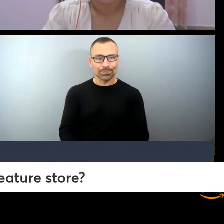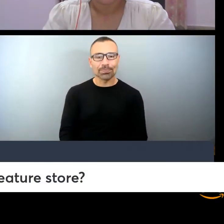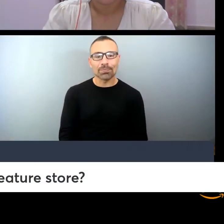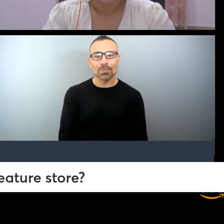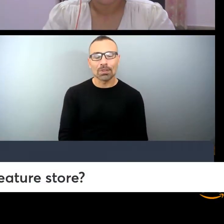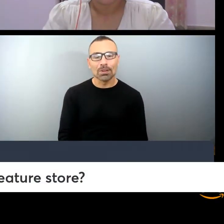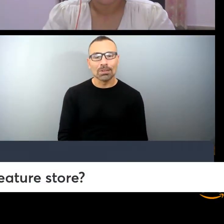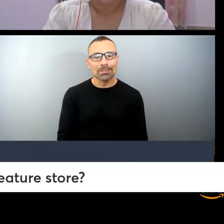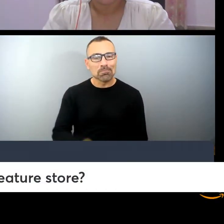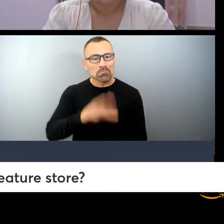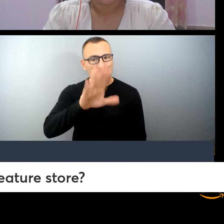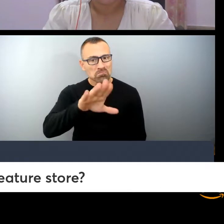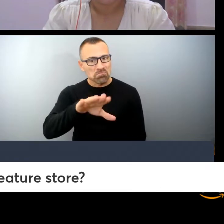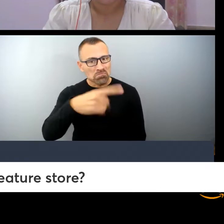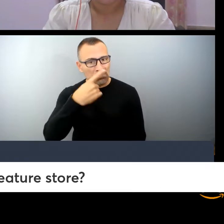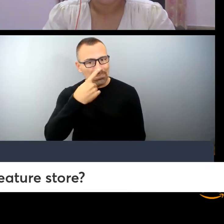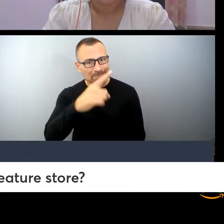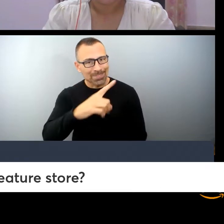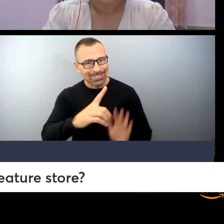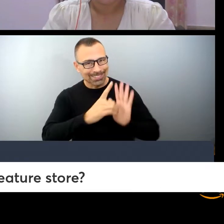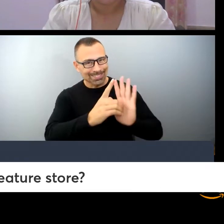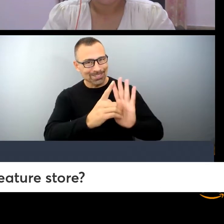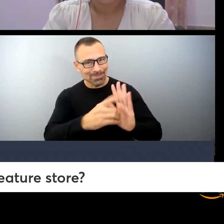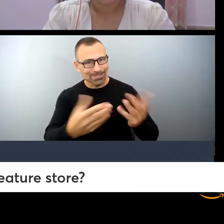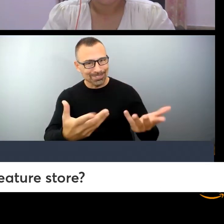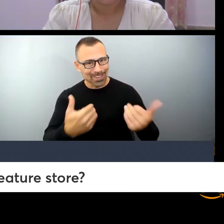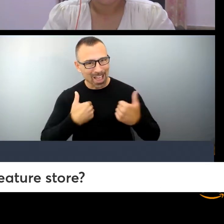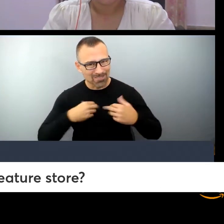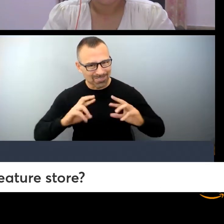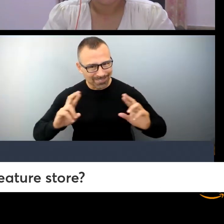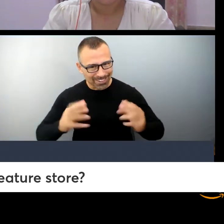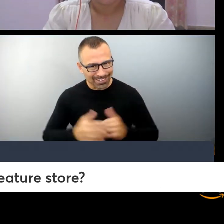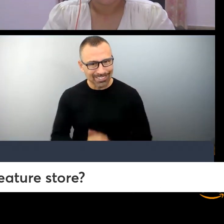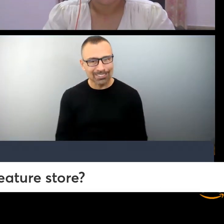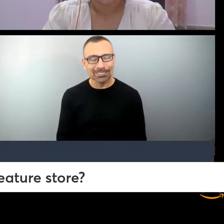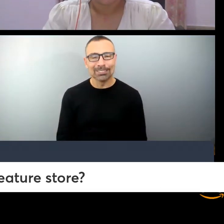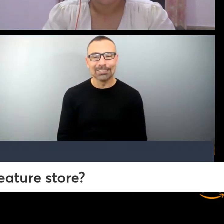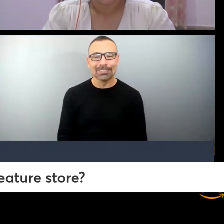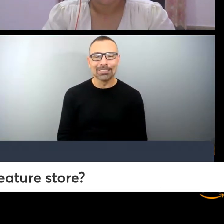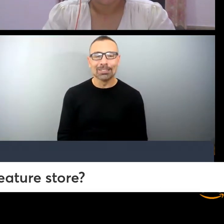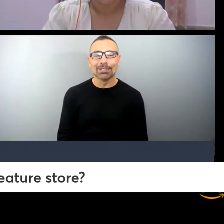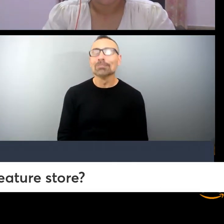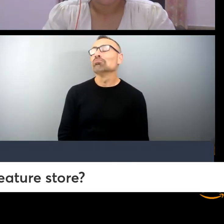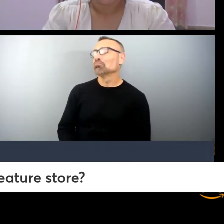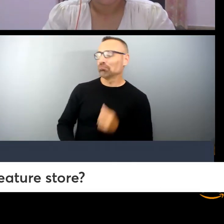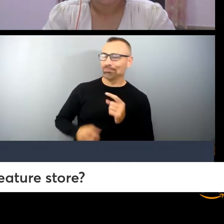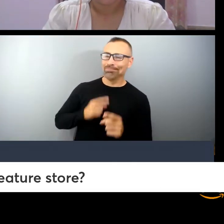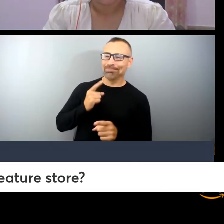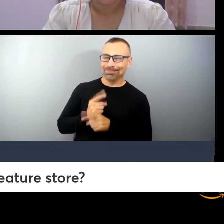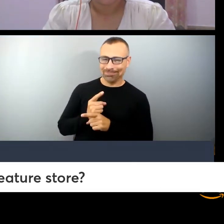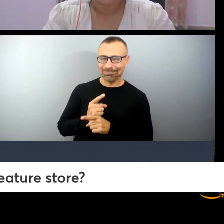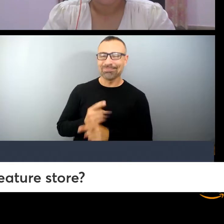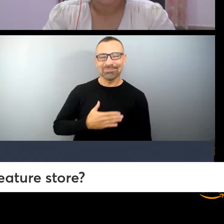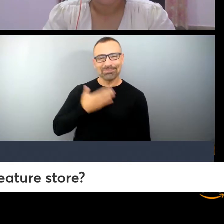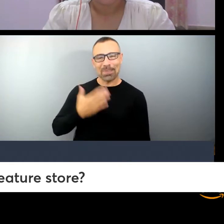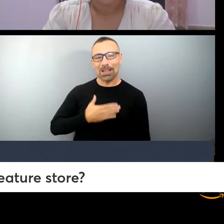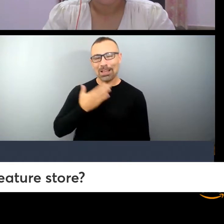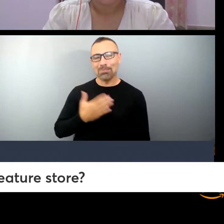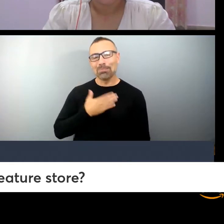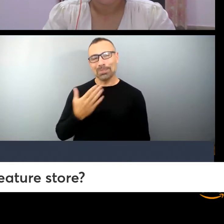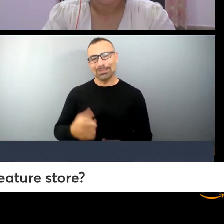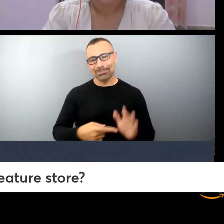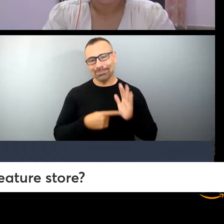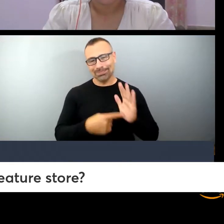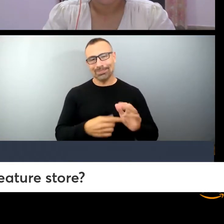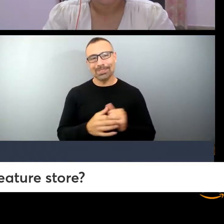you show a demo for us? Do you have anything ready? Right. Yes, I would be happy to show a demo. Okay, let me know So when